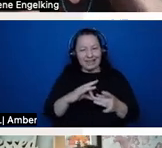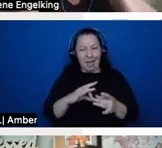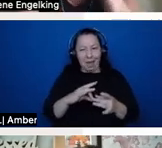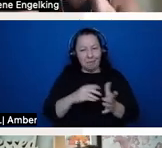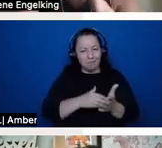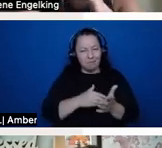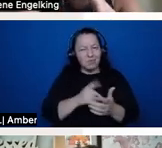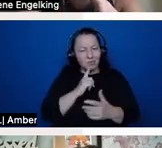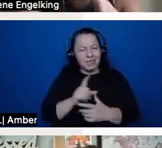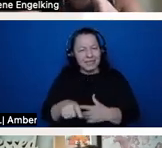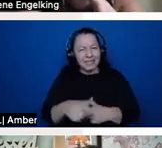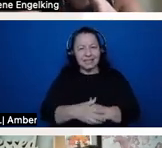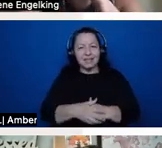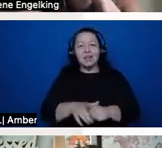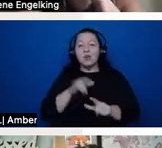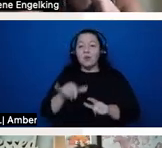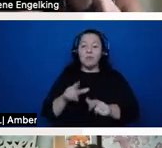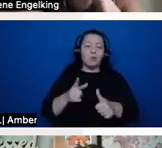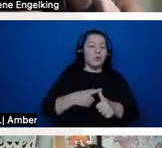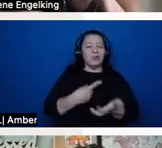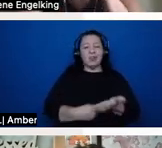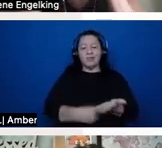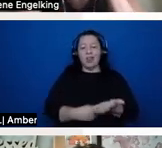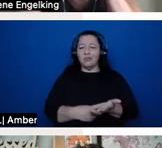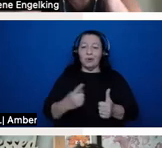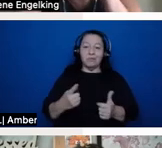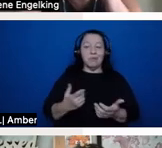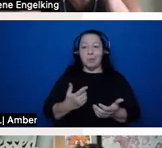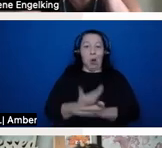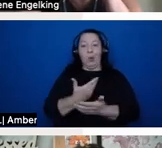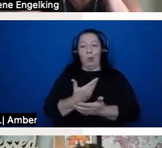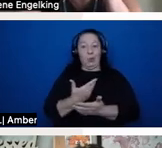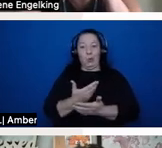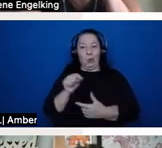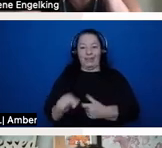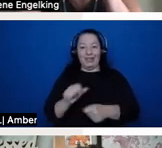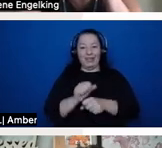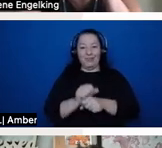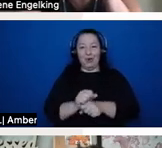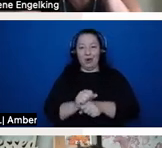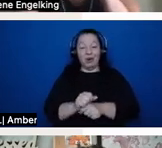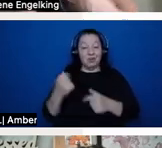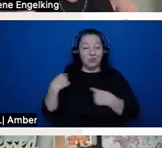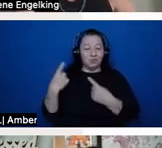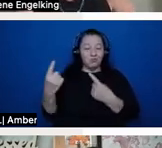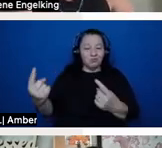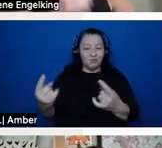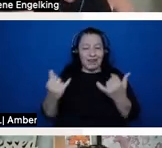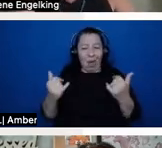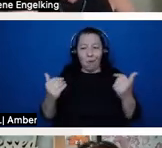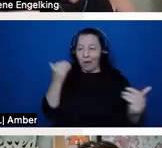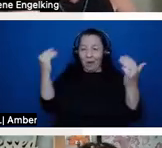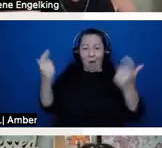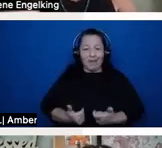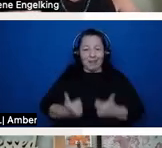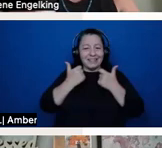conversations back when we were just brand new to even adult life, to now being able to have this conversation, and then to be able to